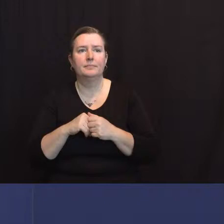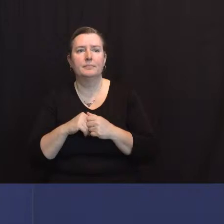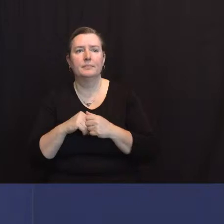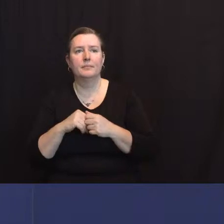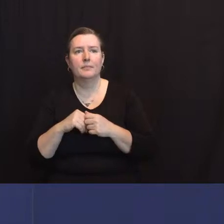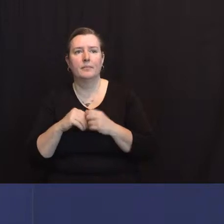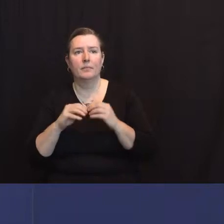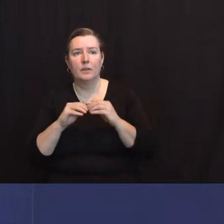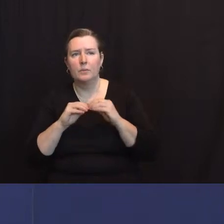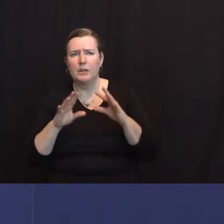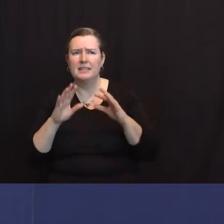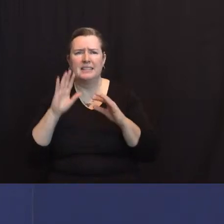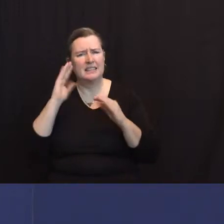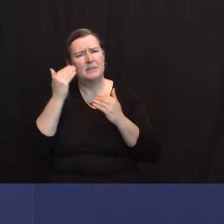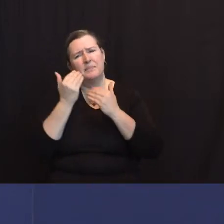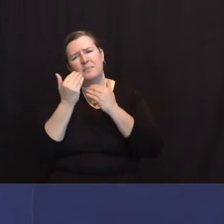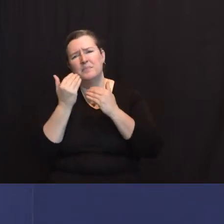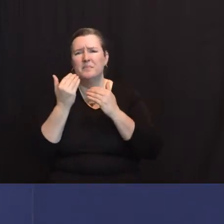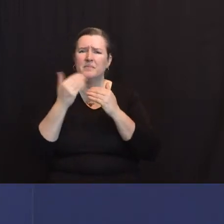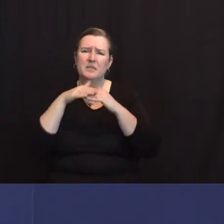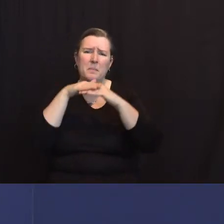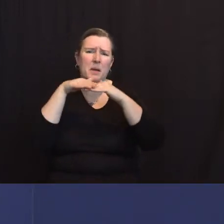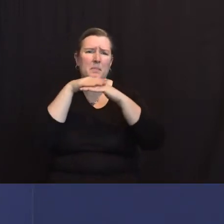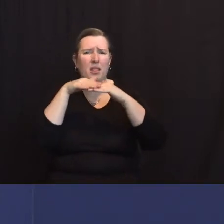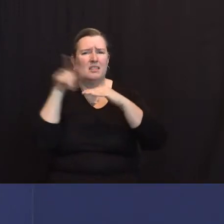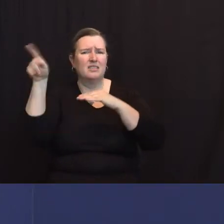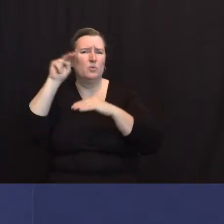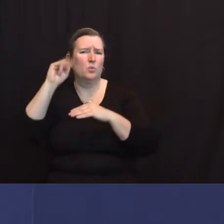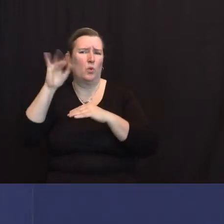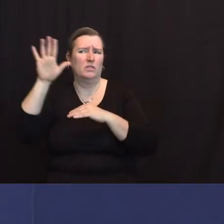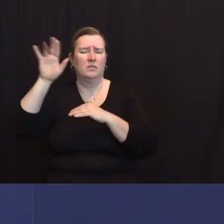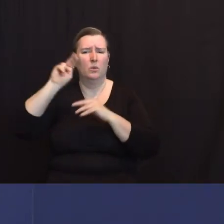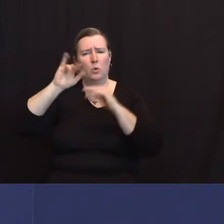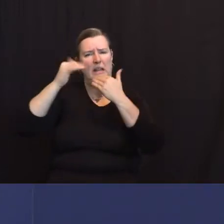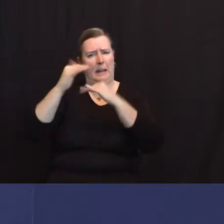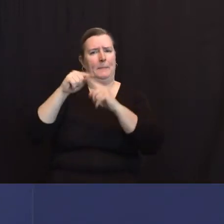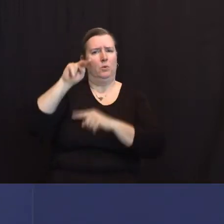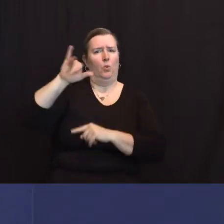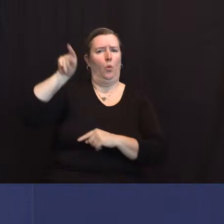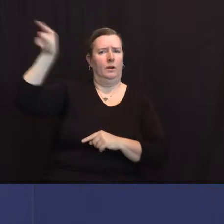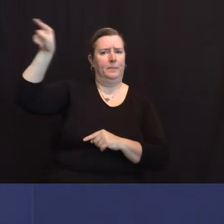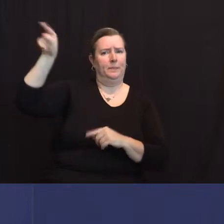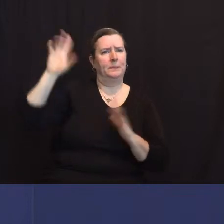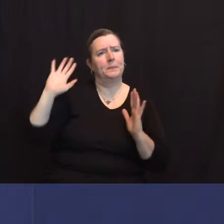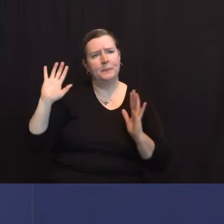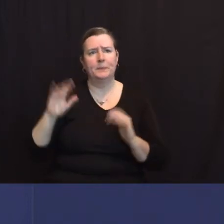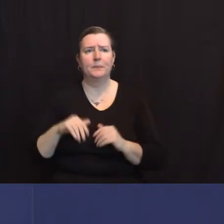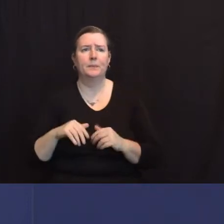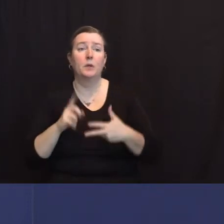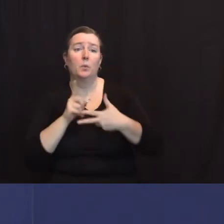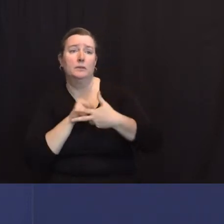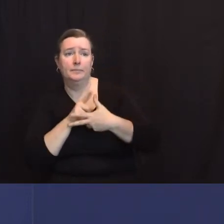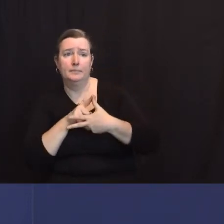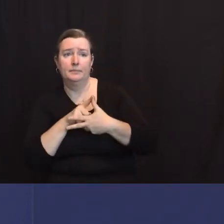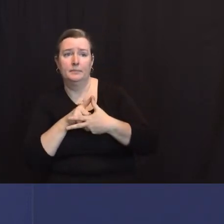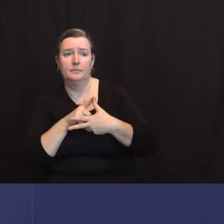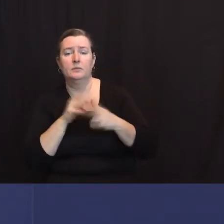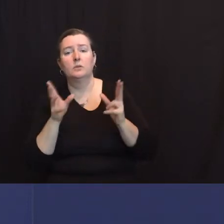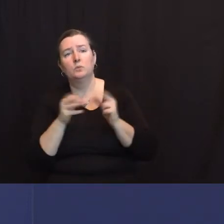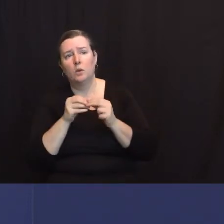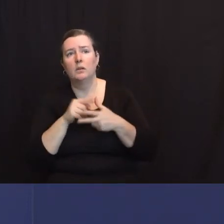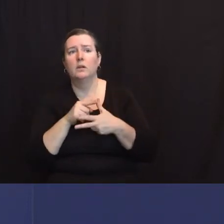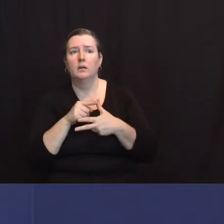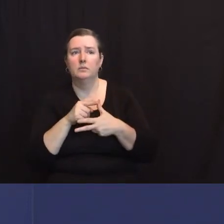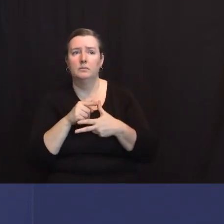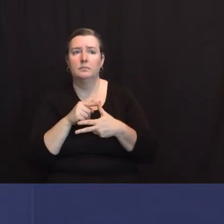limited. We are reporting today a total of the B.1.1.7 or the UK variant. Cases have